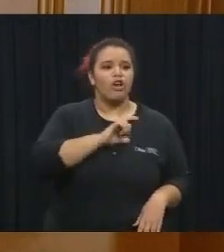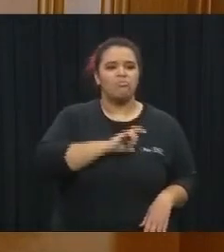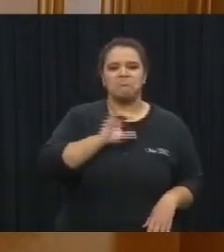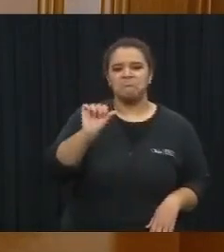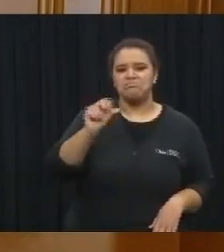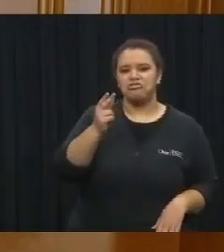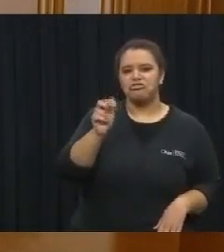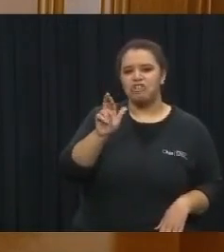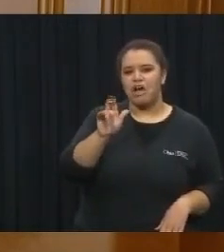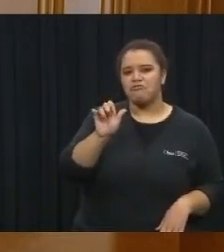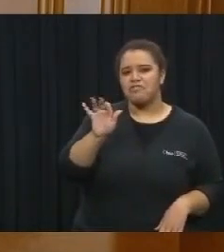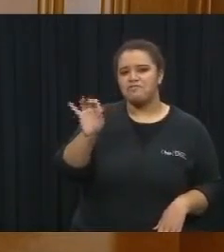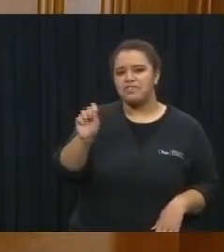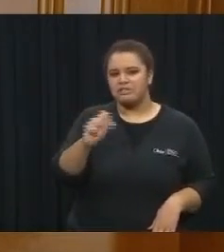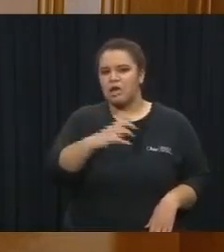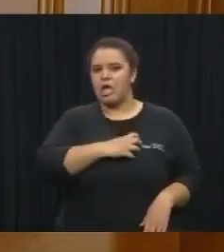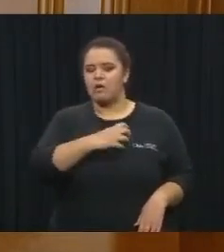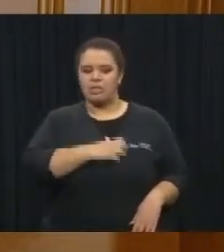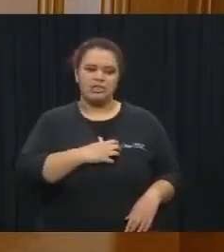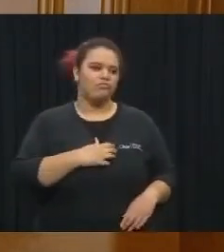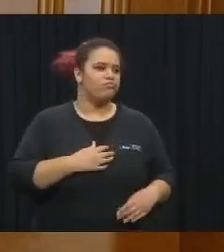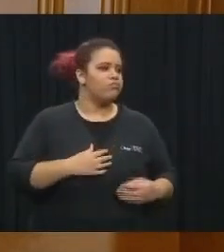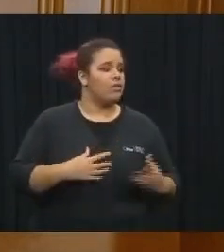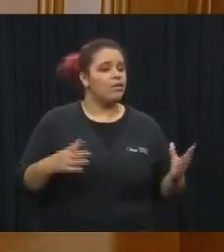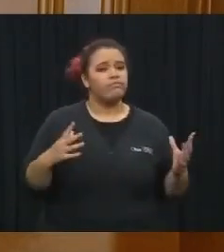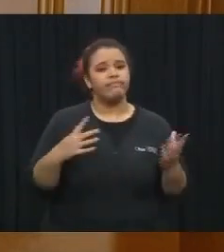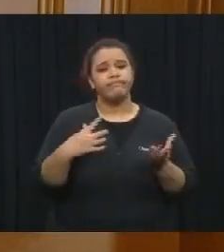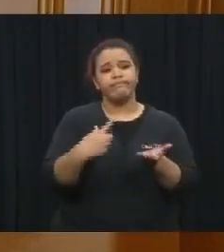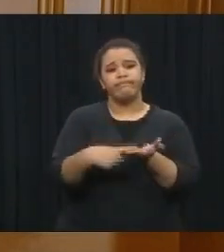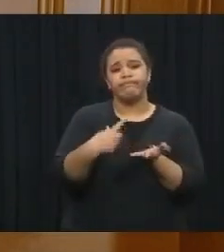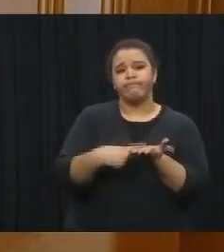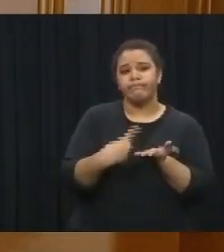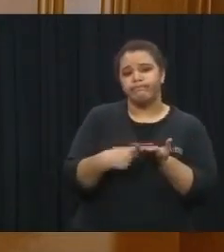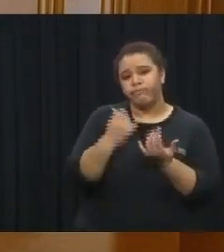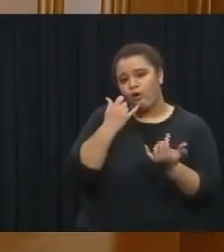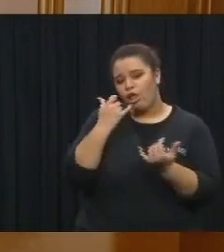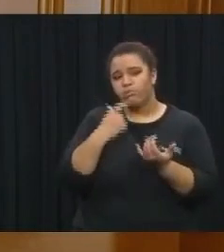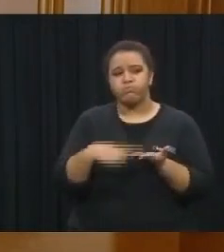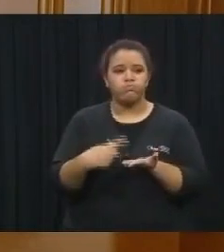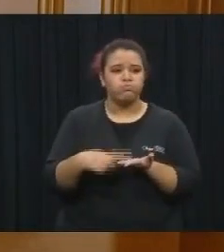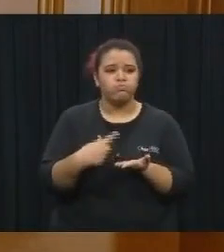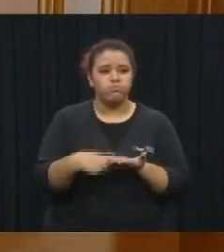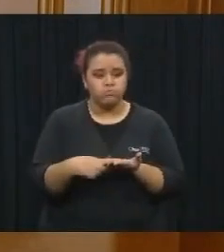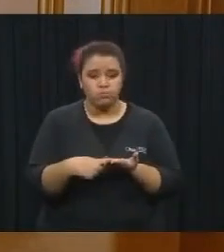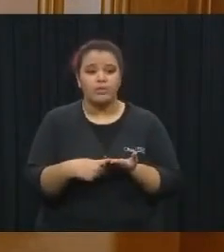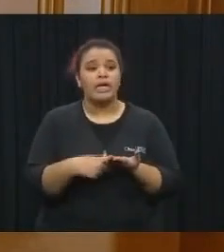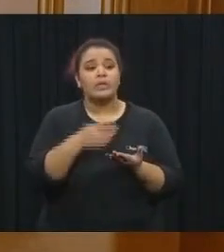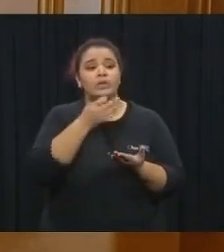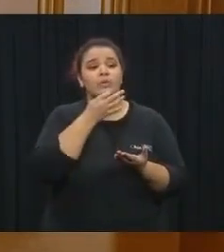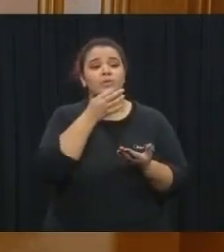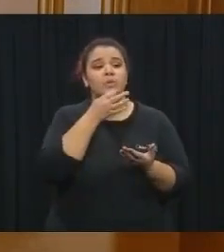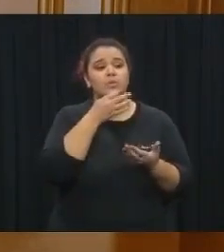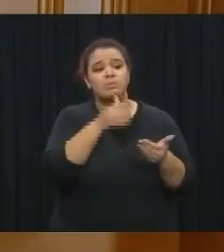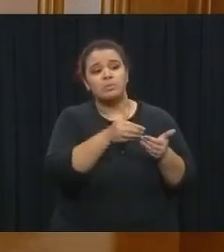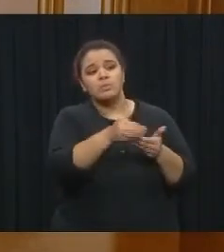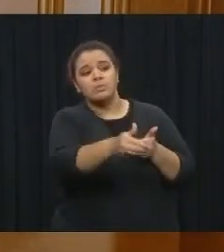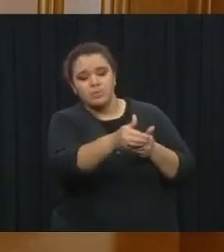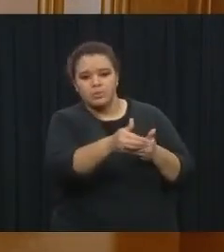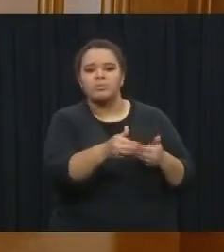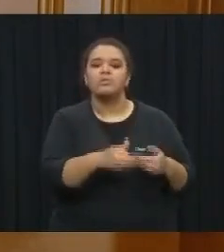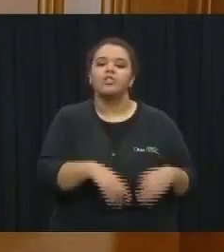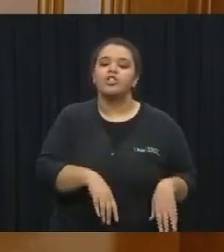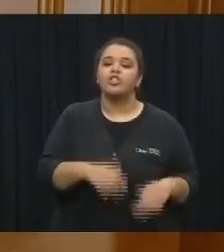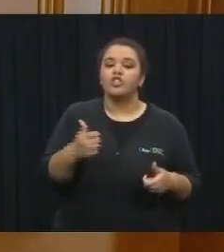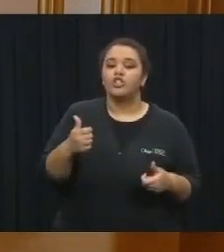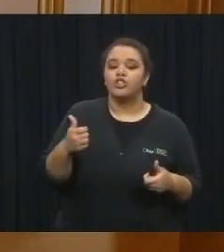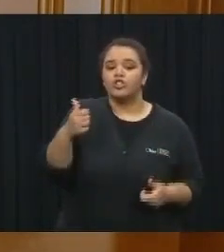about that. Within the next 24 hours, I'm going to have a conference call with chiefs of police. Had a conference call